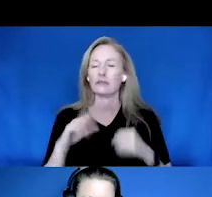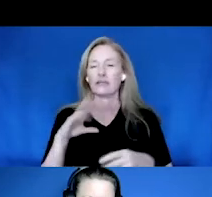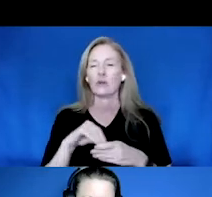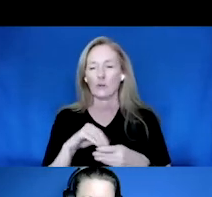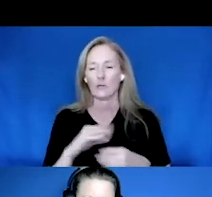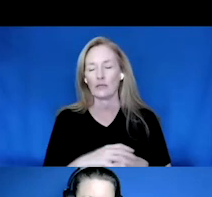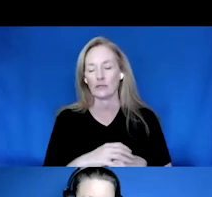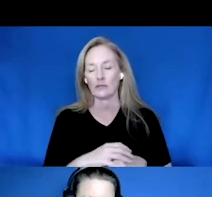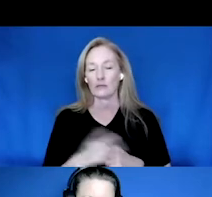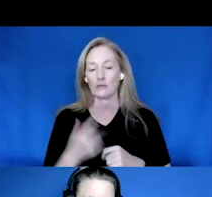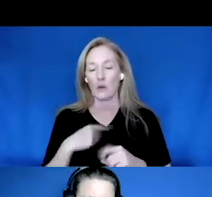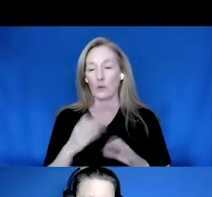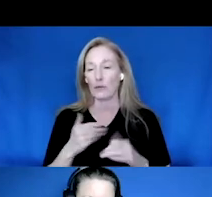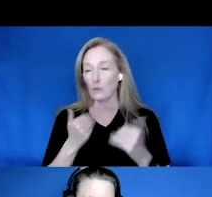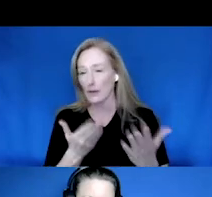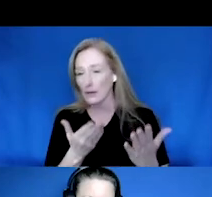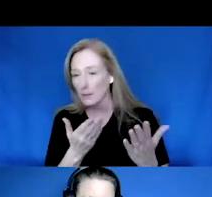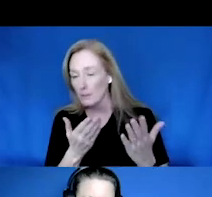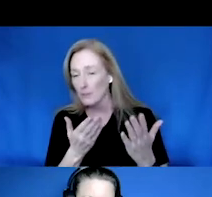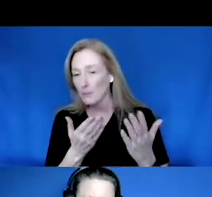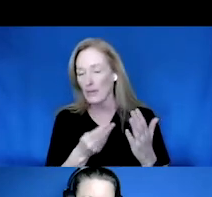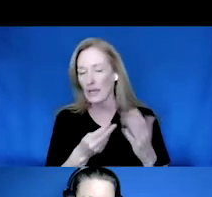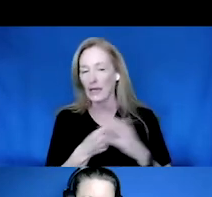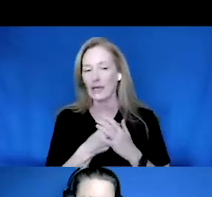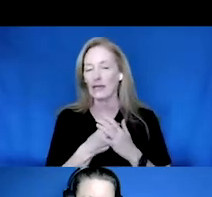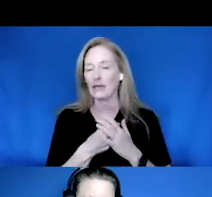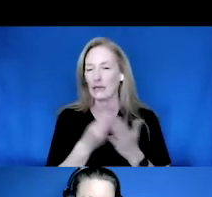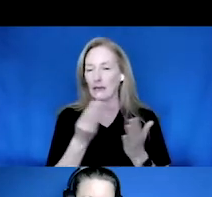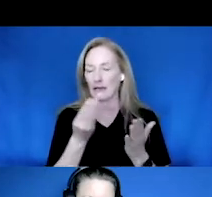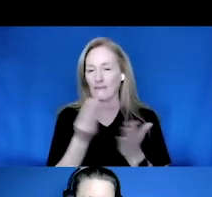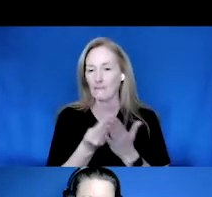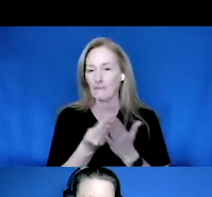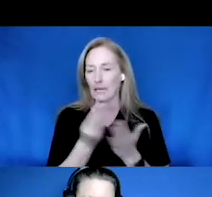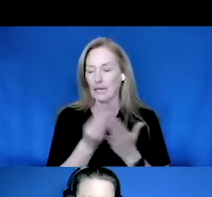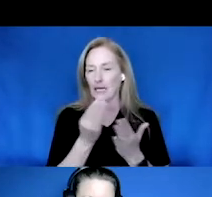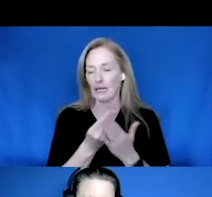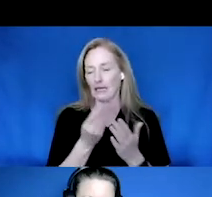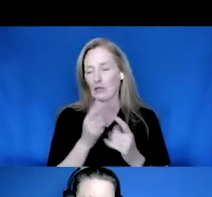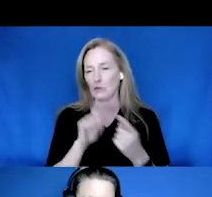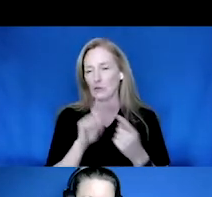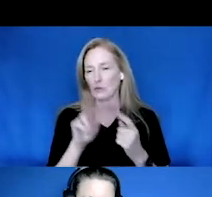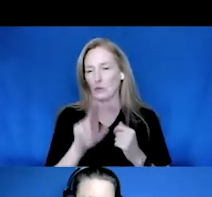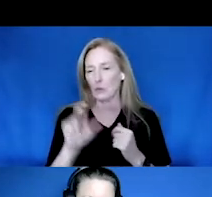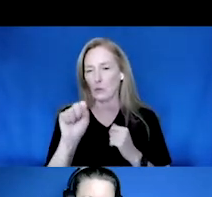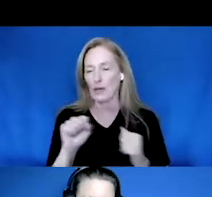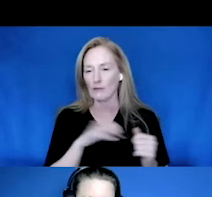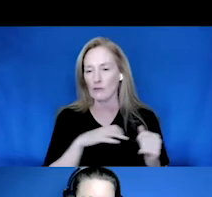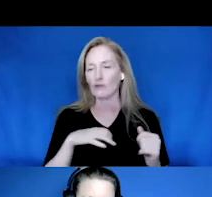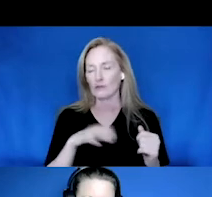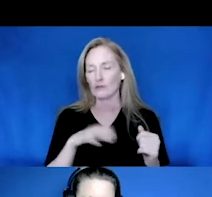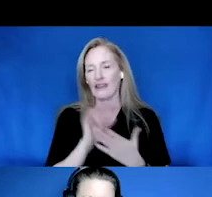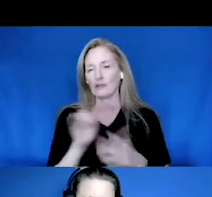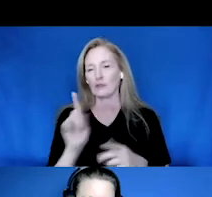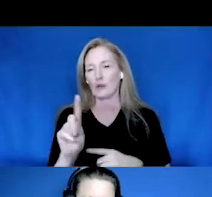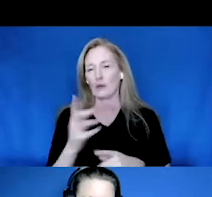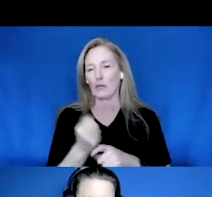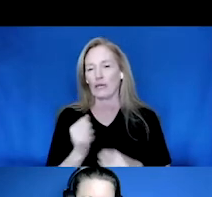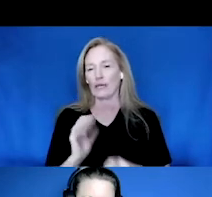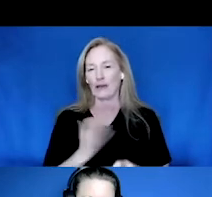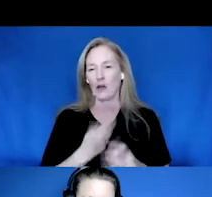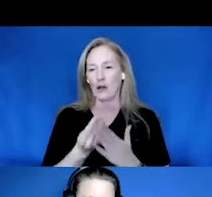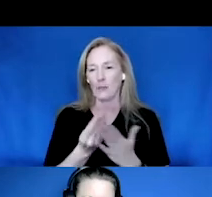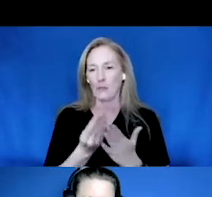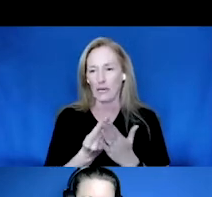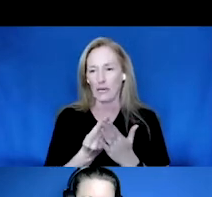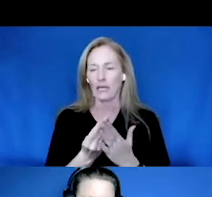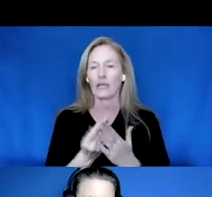to the US Congress because that's where we get our funding for the Indian Health Service system. But we also look at